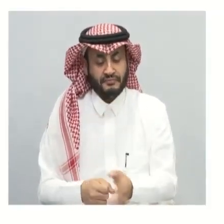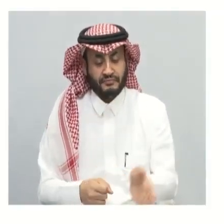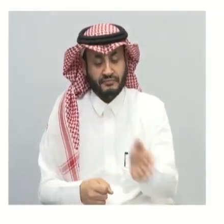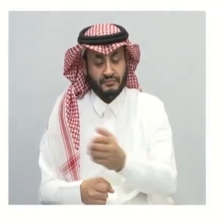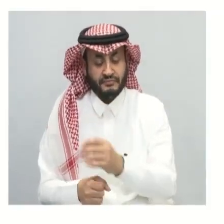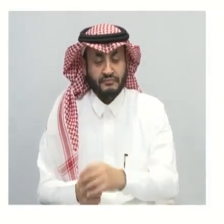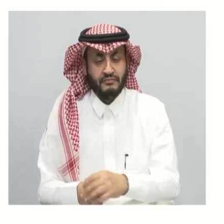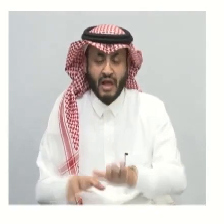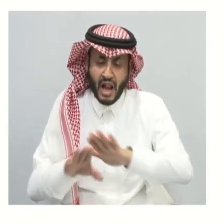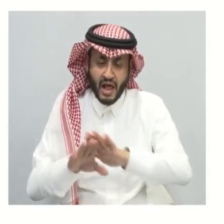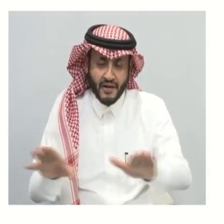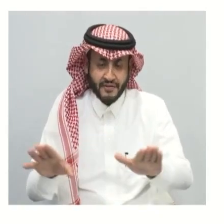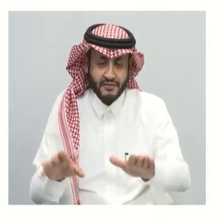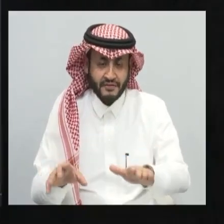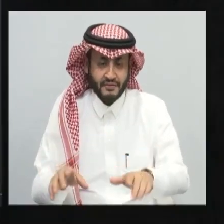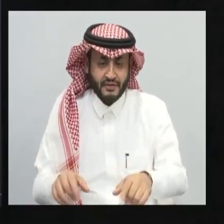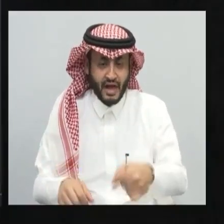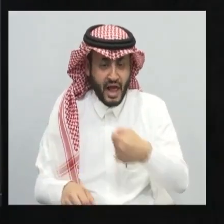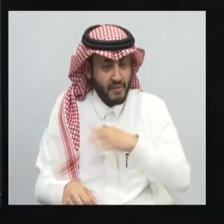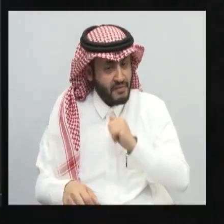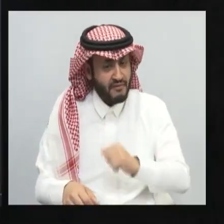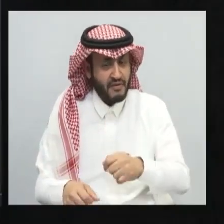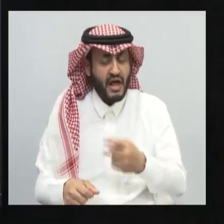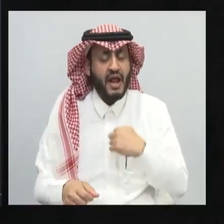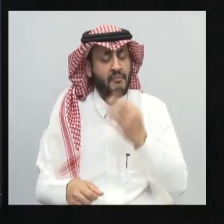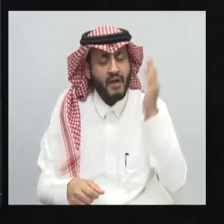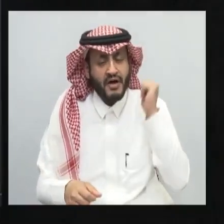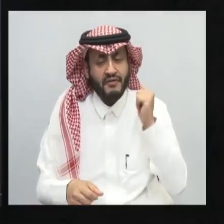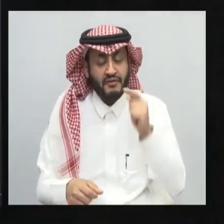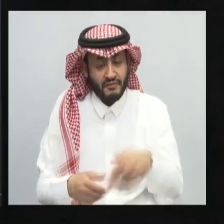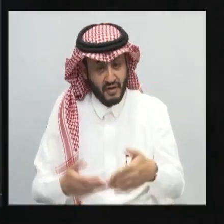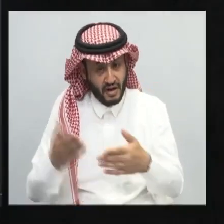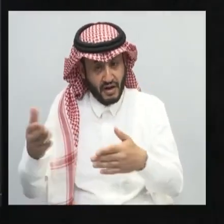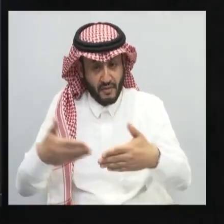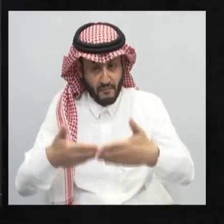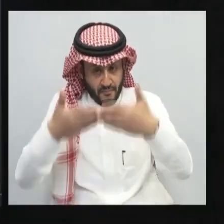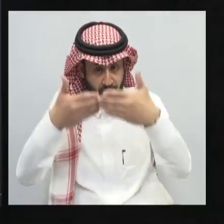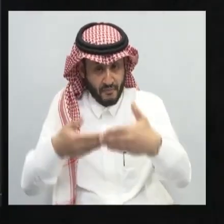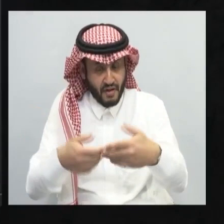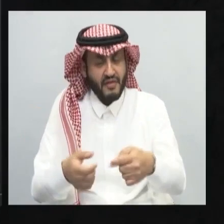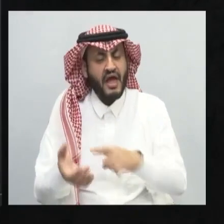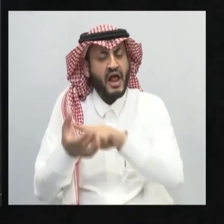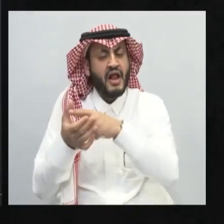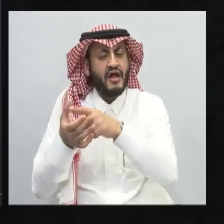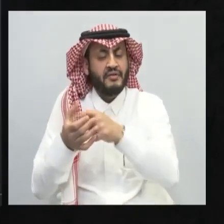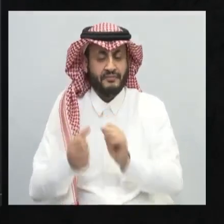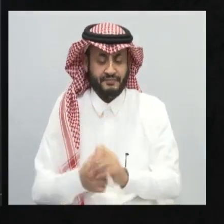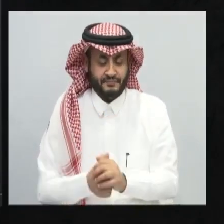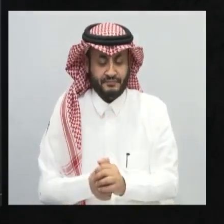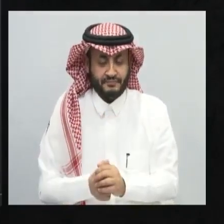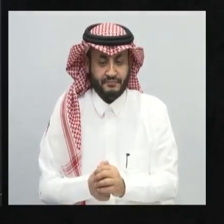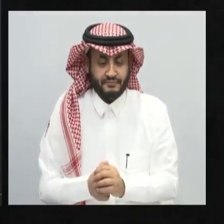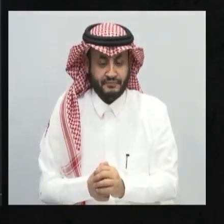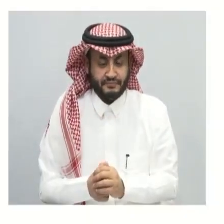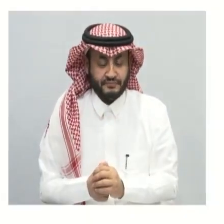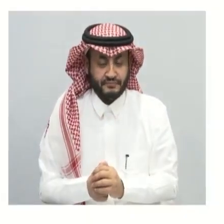get something done. I can't make the car or fix the car myself, so I will take it to the garage. Then I will say, my car had been